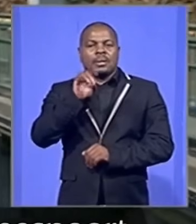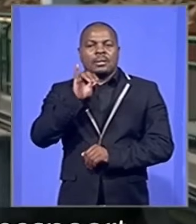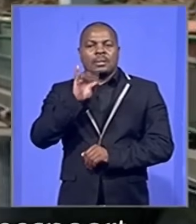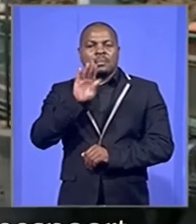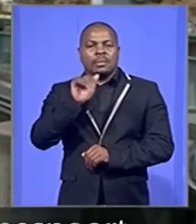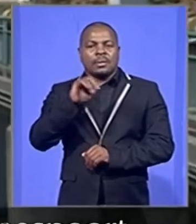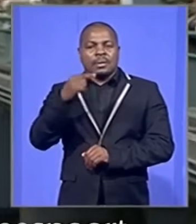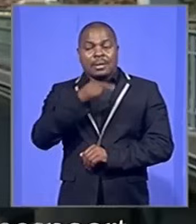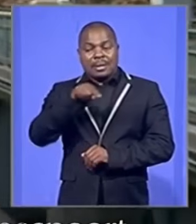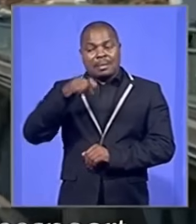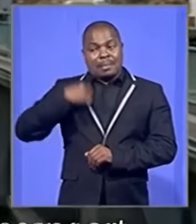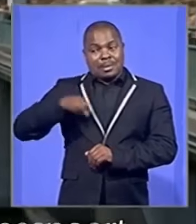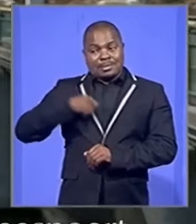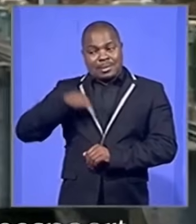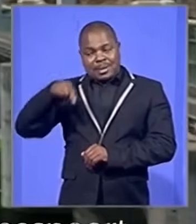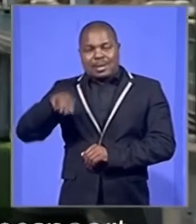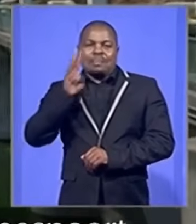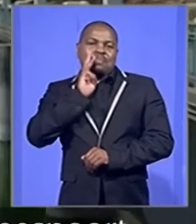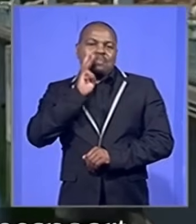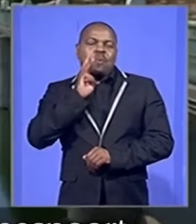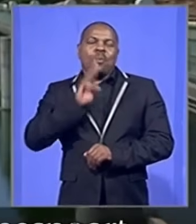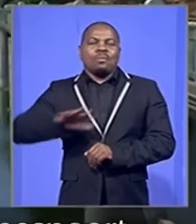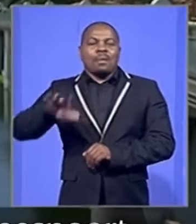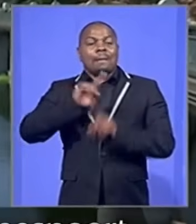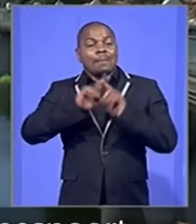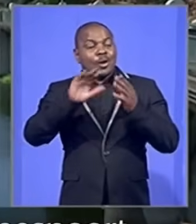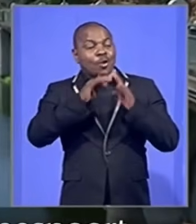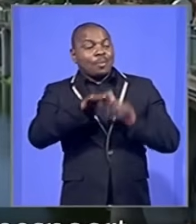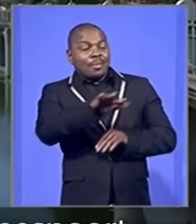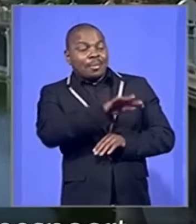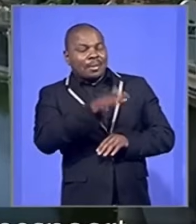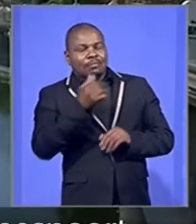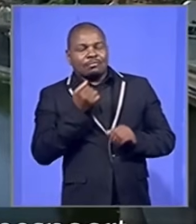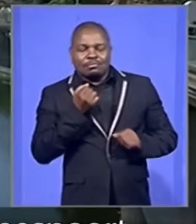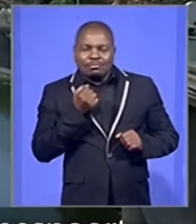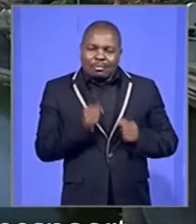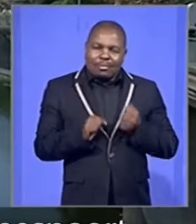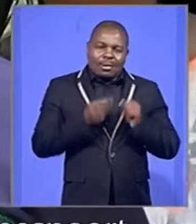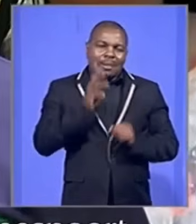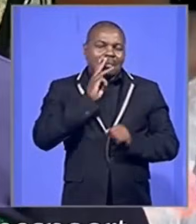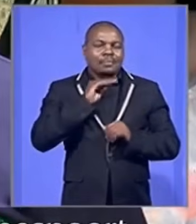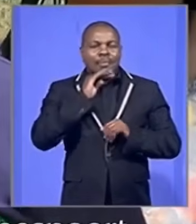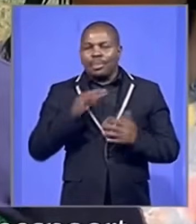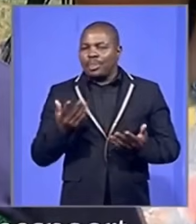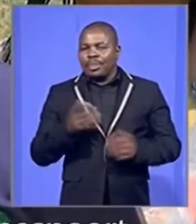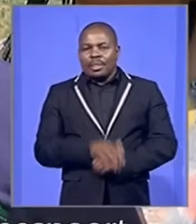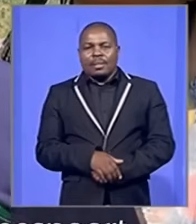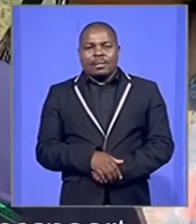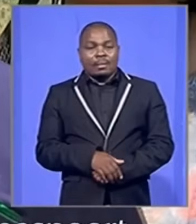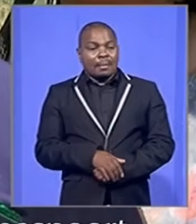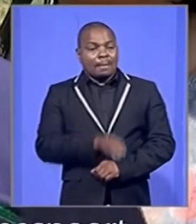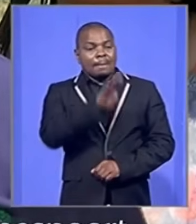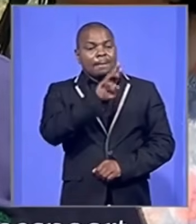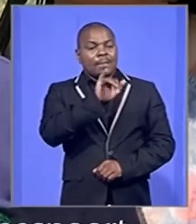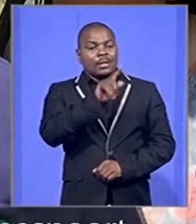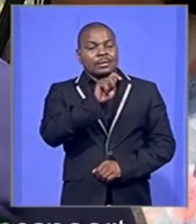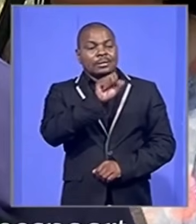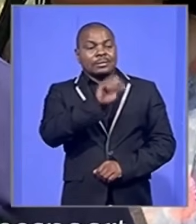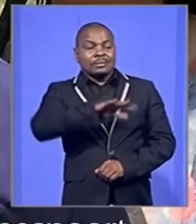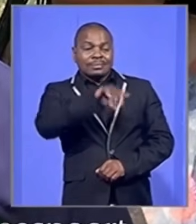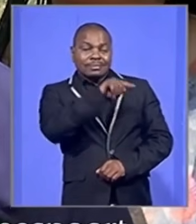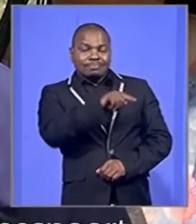kayang fa e le lefelo la metsi, baagi ba Madibeng ba ntse ba kgaratha tebang le tlamelo ya metsi. Jassy and Brits, in December we'll